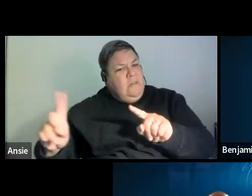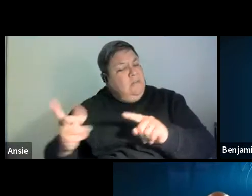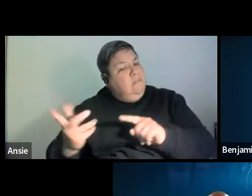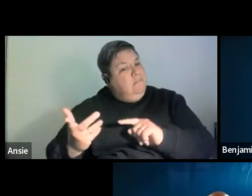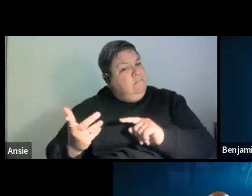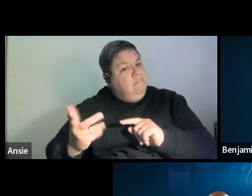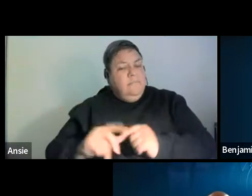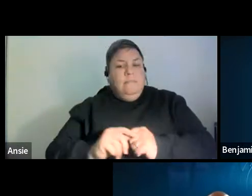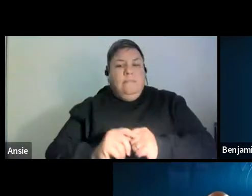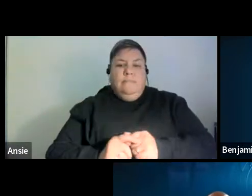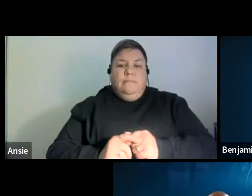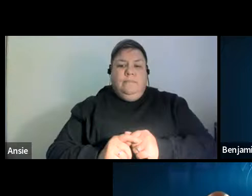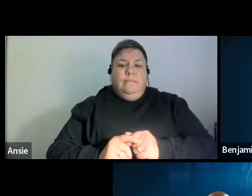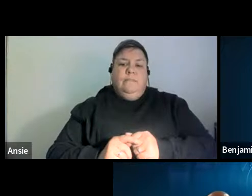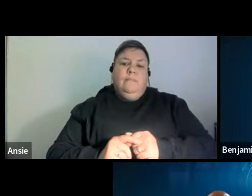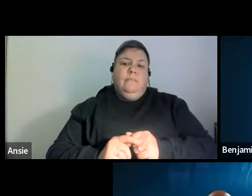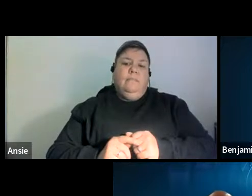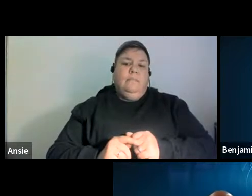question, Program Director.